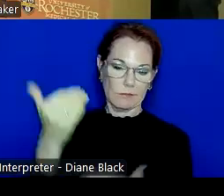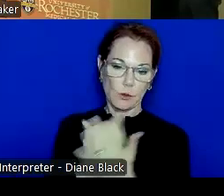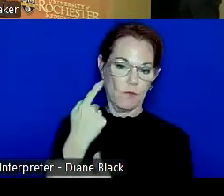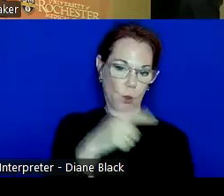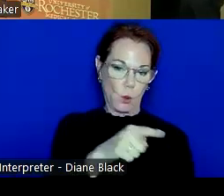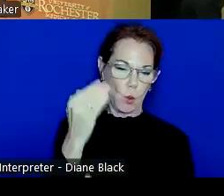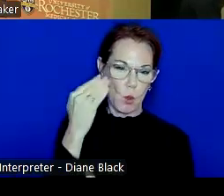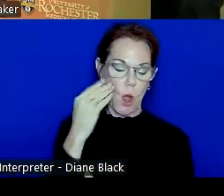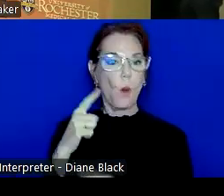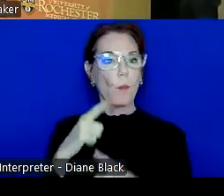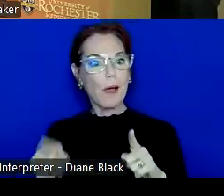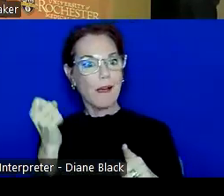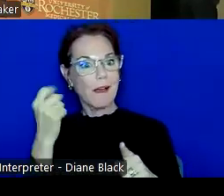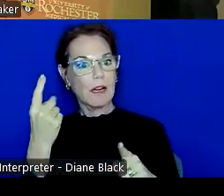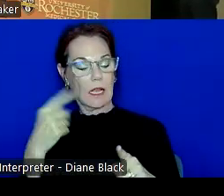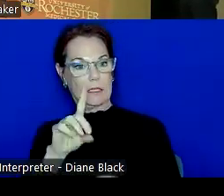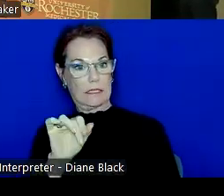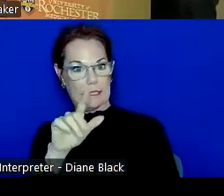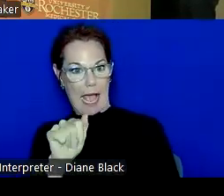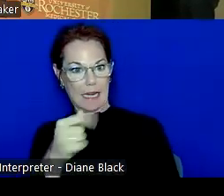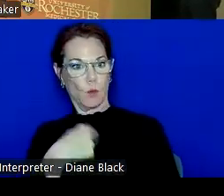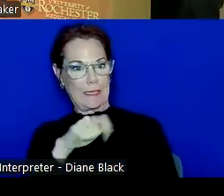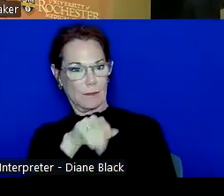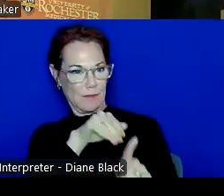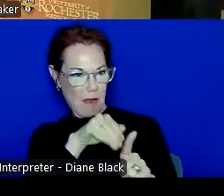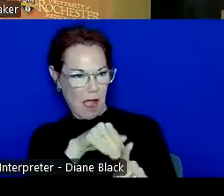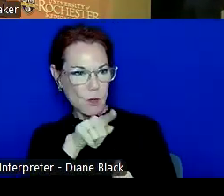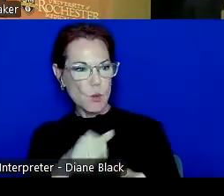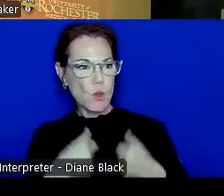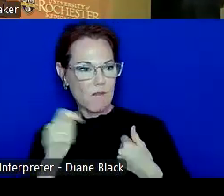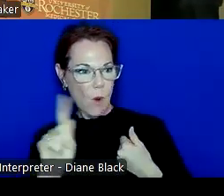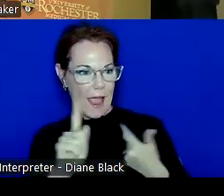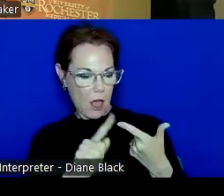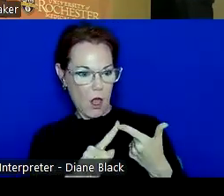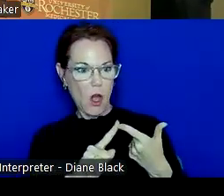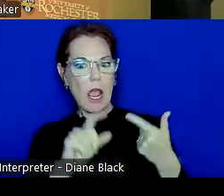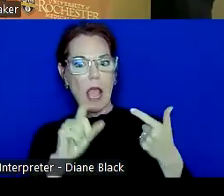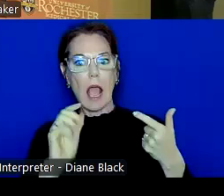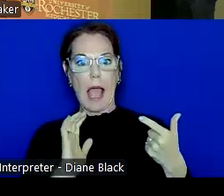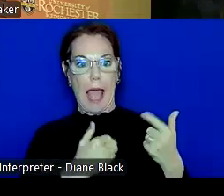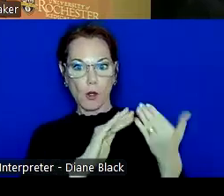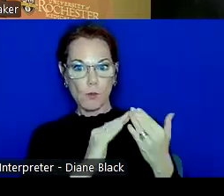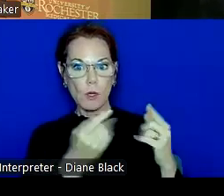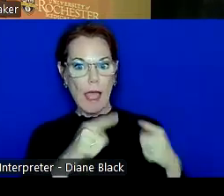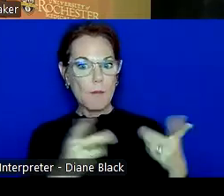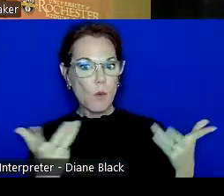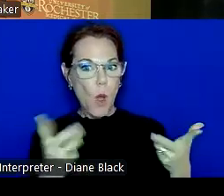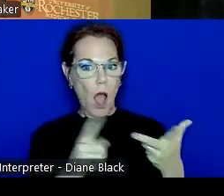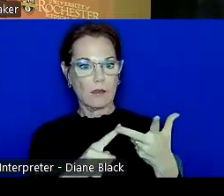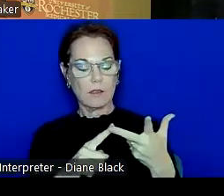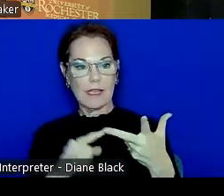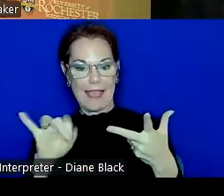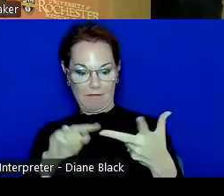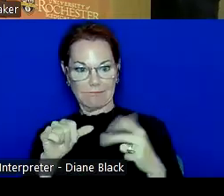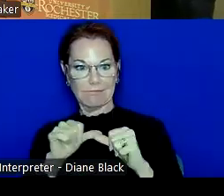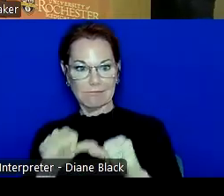be reminded of this data about where we live, what's happening in our community, what we're allowing to occur. If we believe what U of R joined